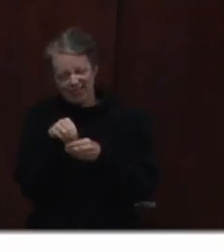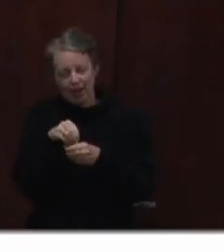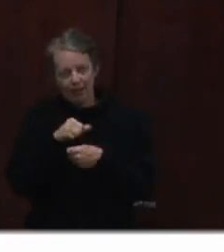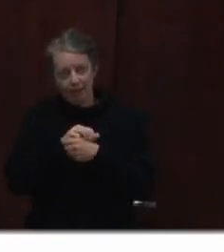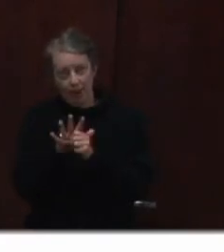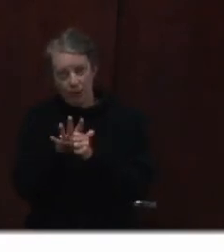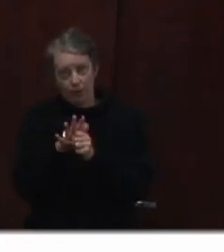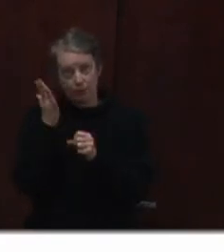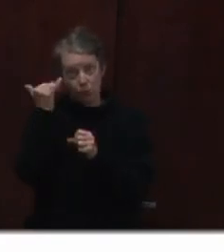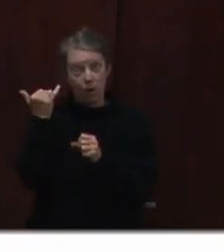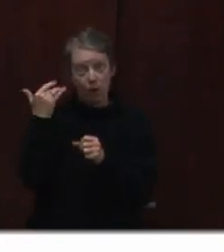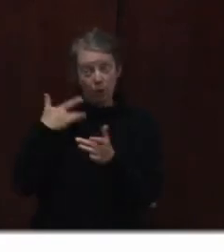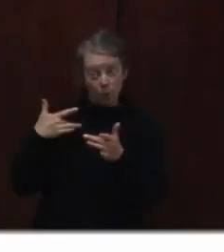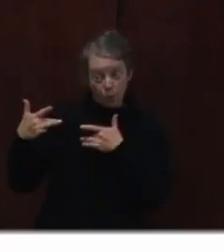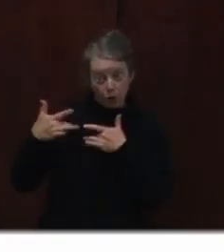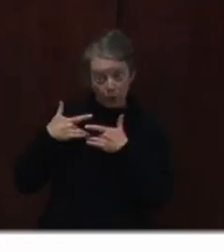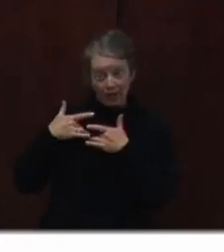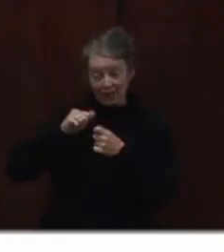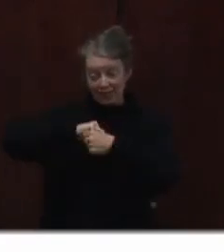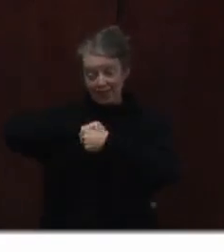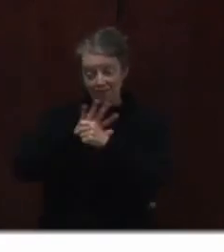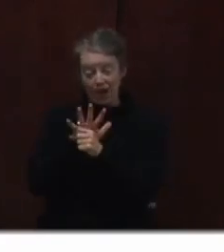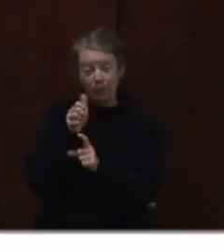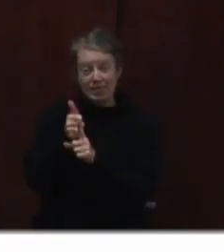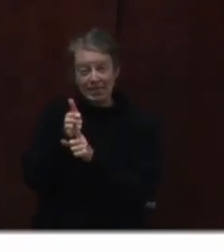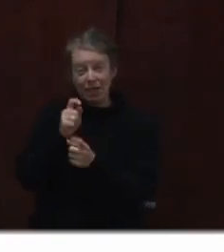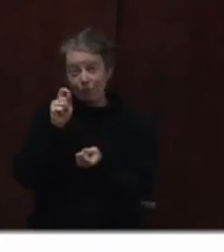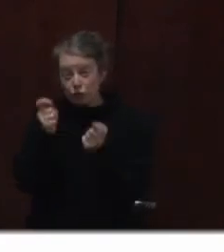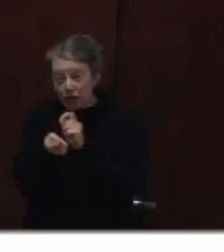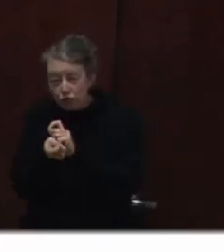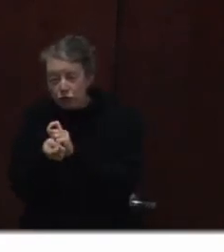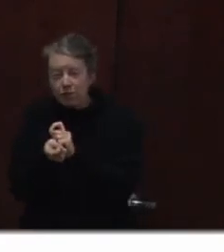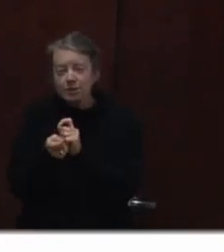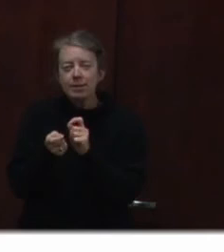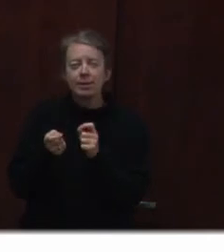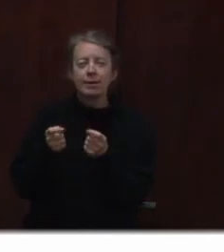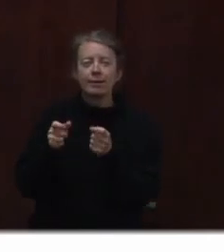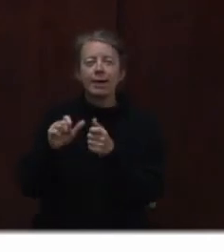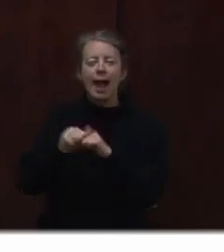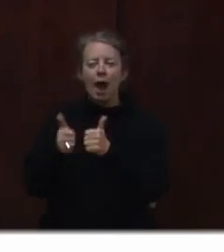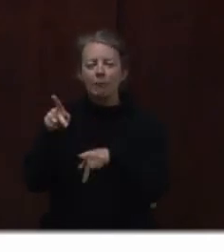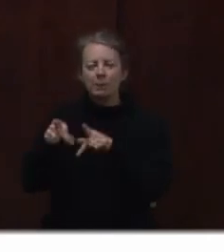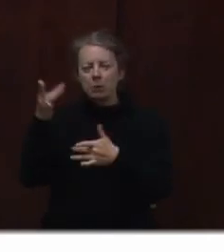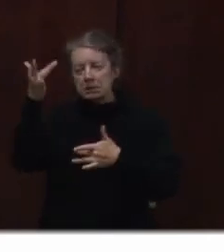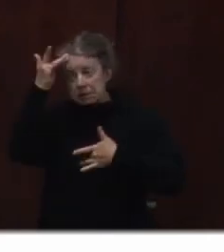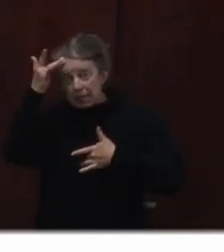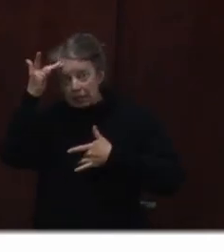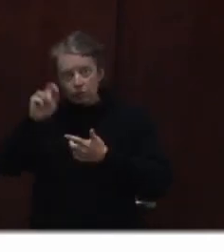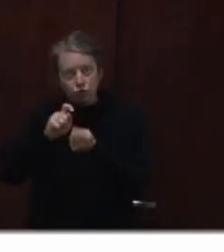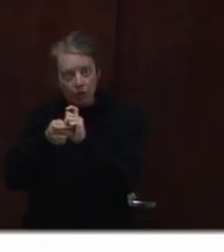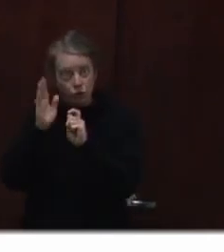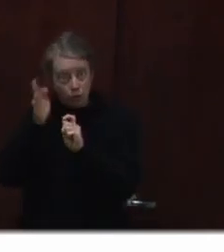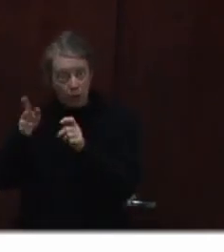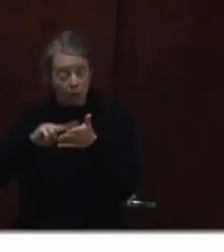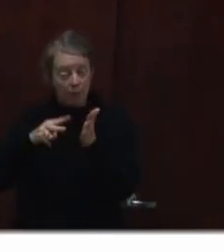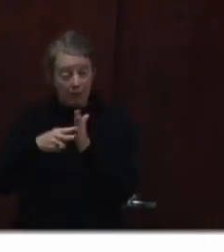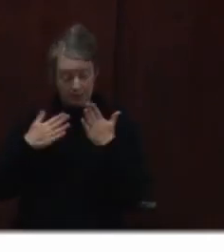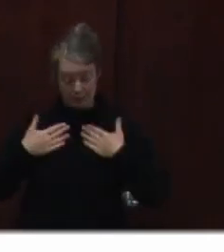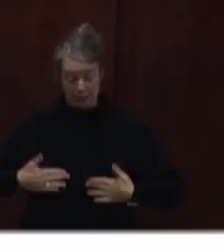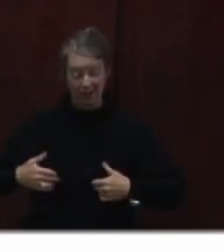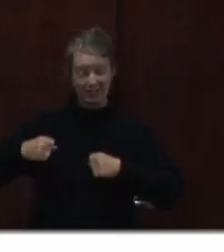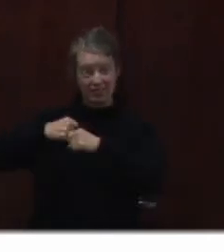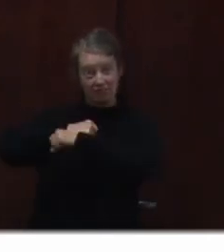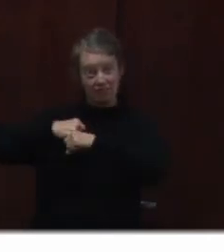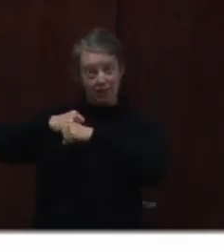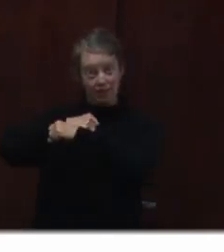it can change the antigenicity, the virulence, and the transmissibility. Well, what does that mean? It means, can we fight it off? Will we